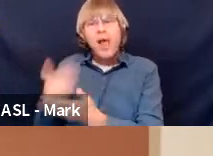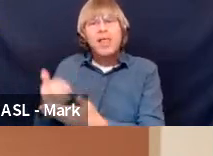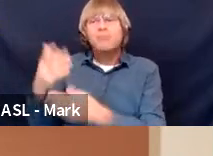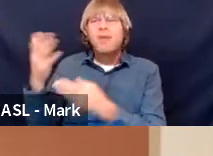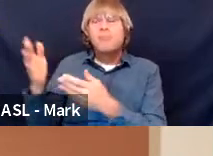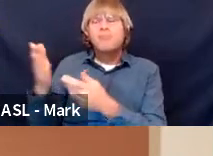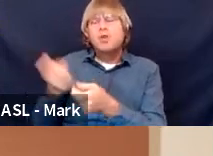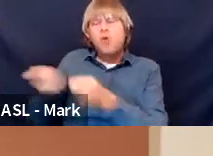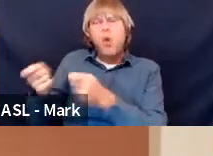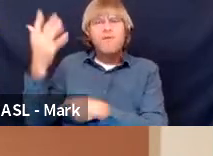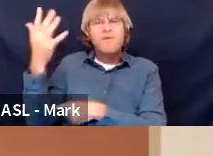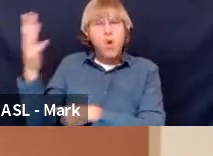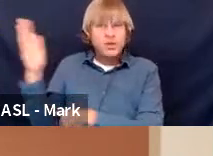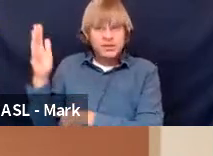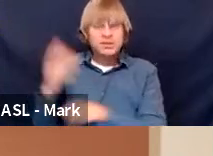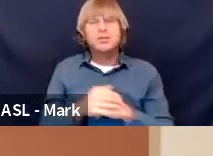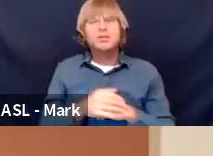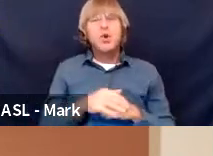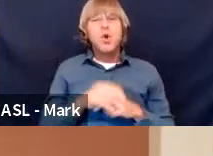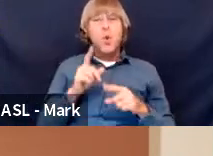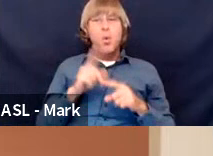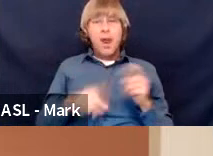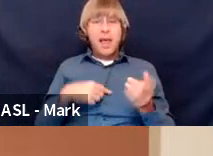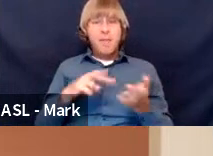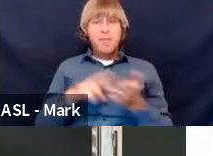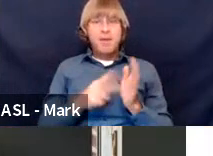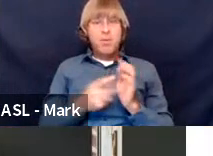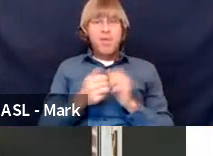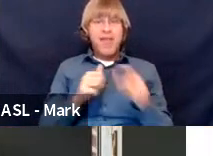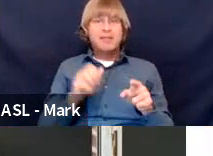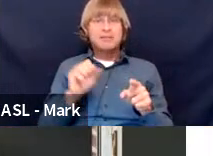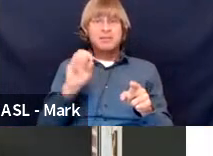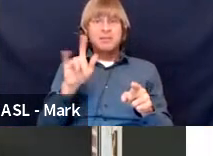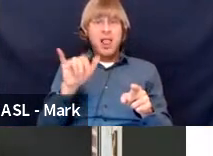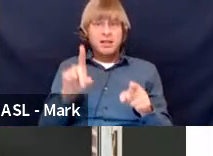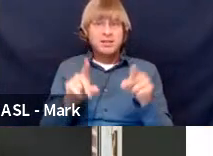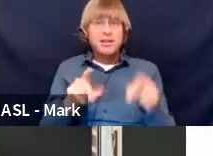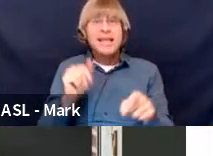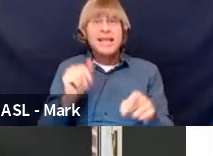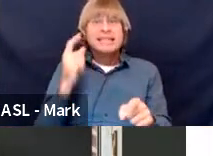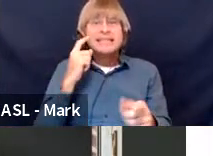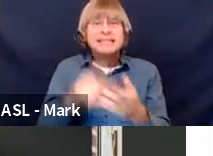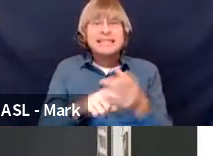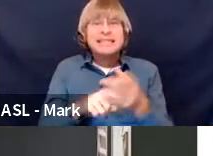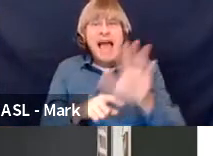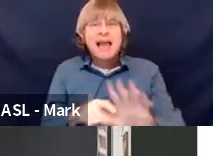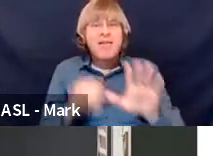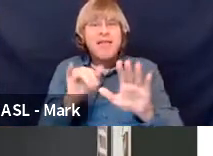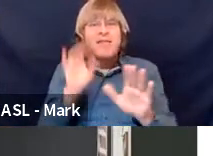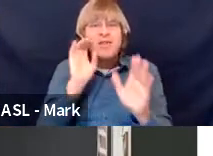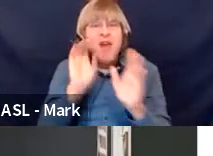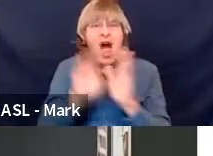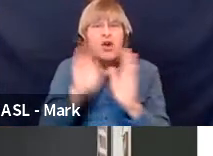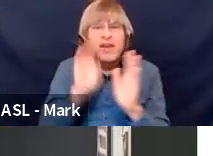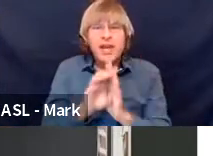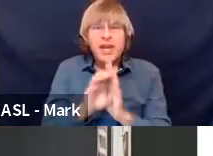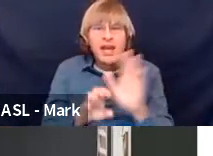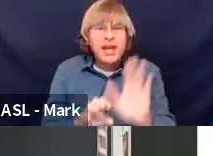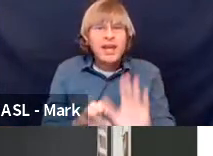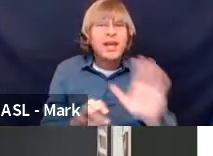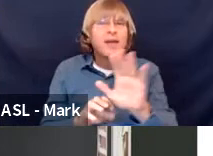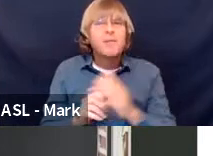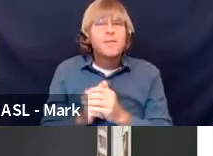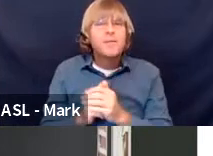forest. So here's an example of what I'm talking about with the solids, right? And you can see kind of the photography involved.